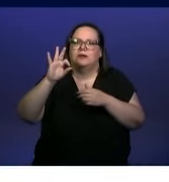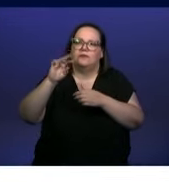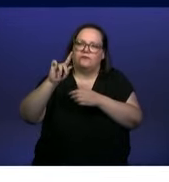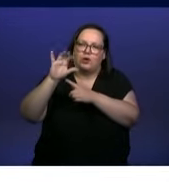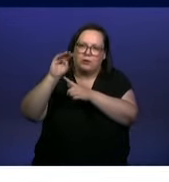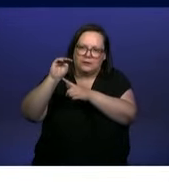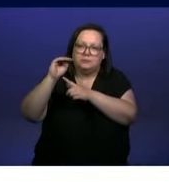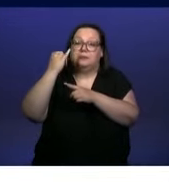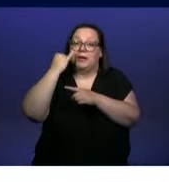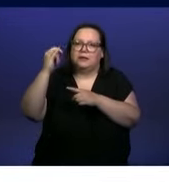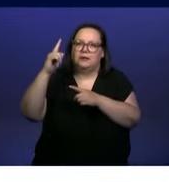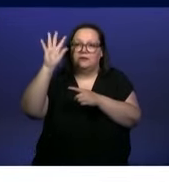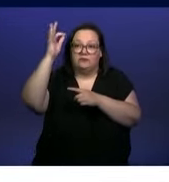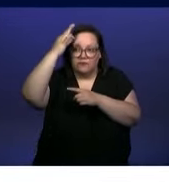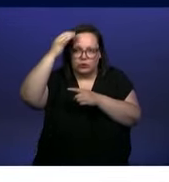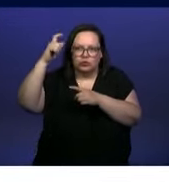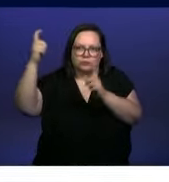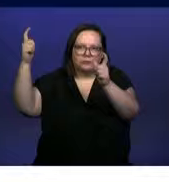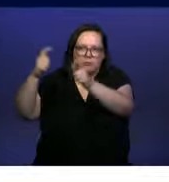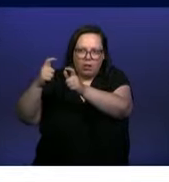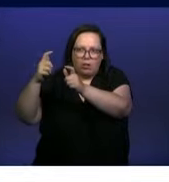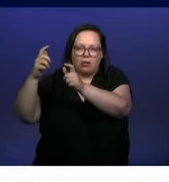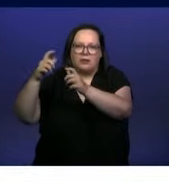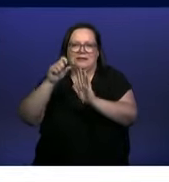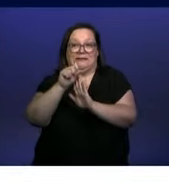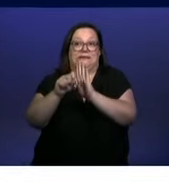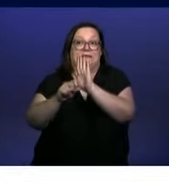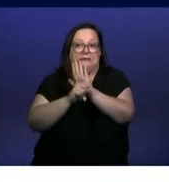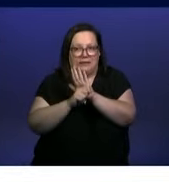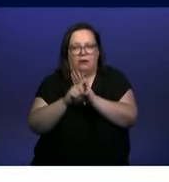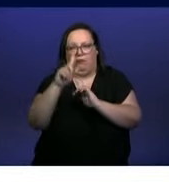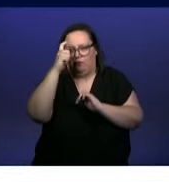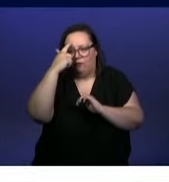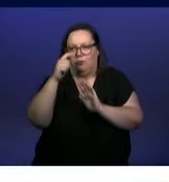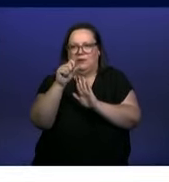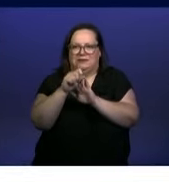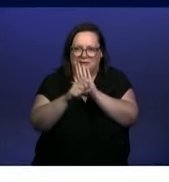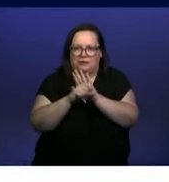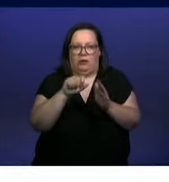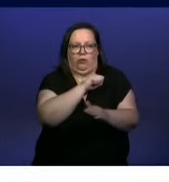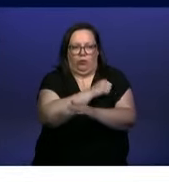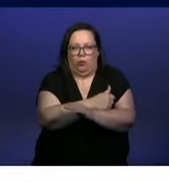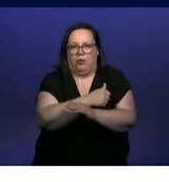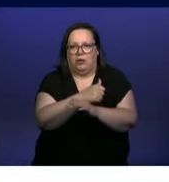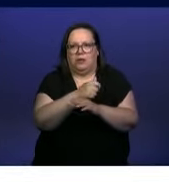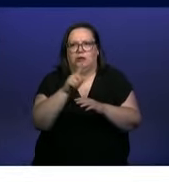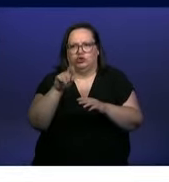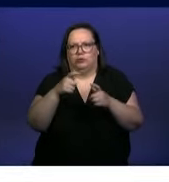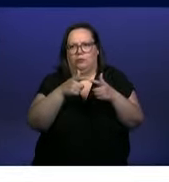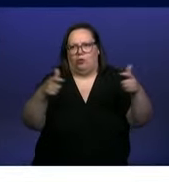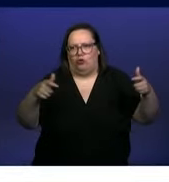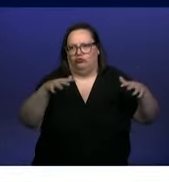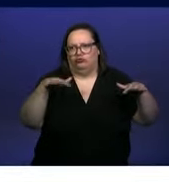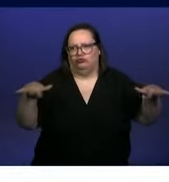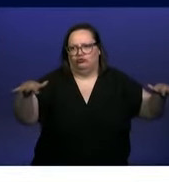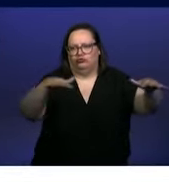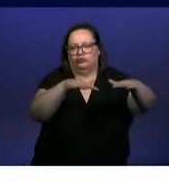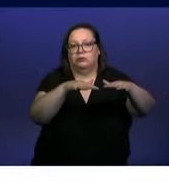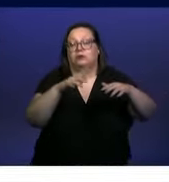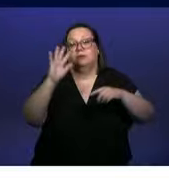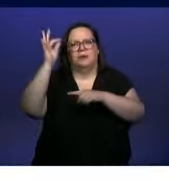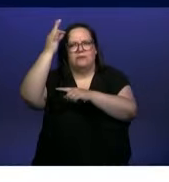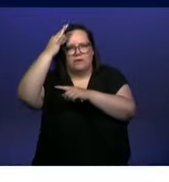be small and that the state government or authority, which is every imaginable authority, needs to be large, while the federal authority is very specific,